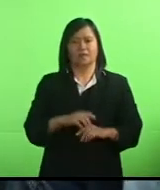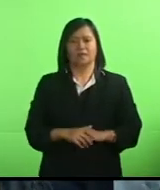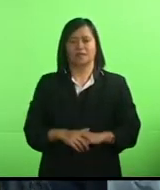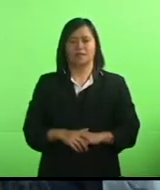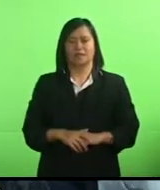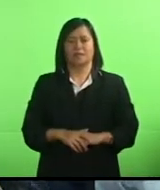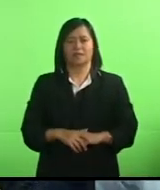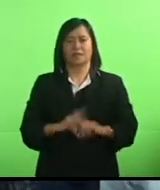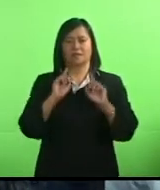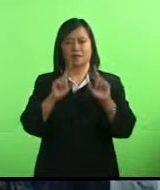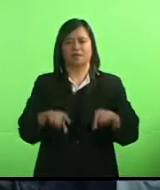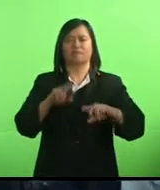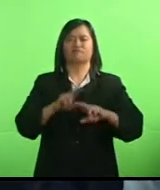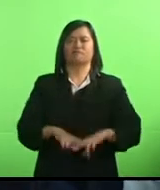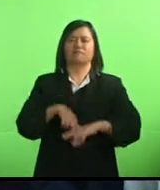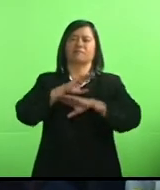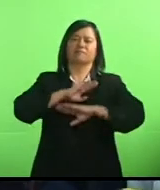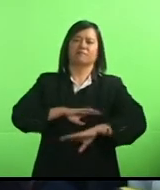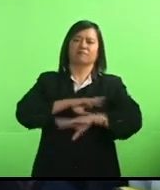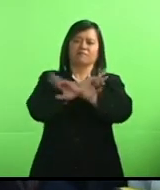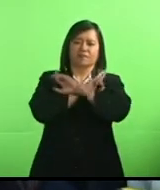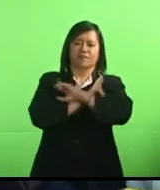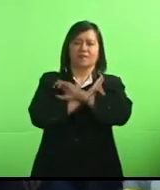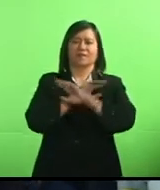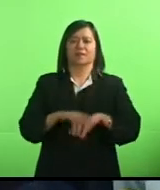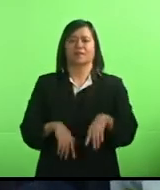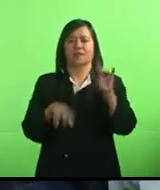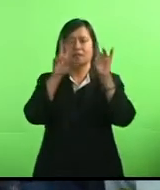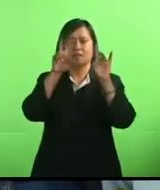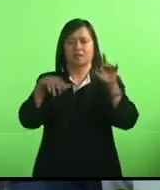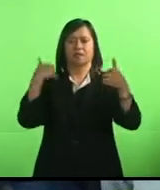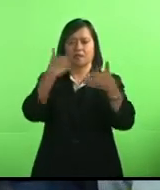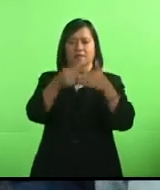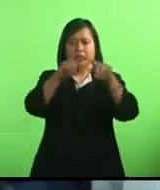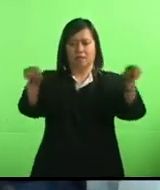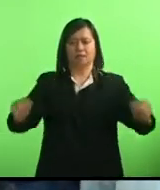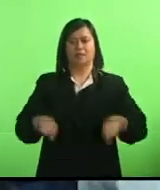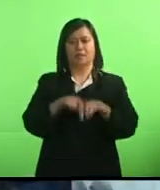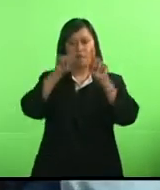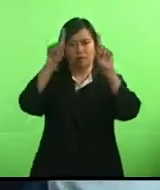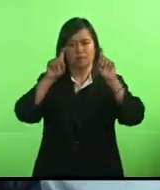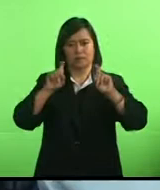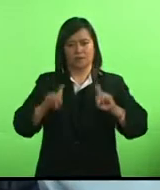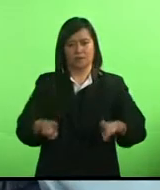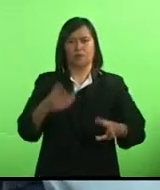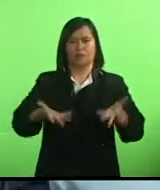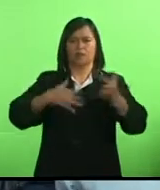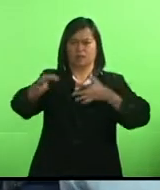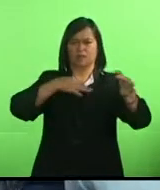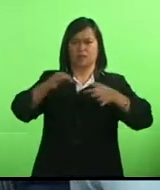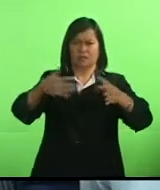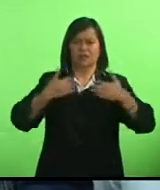Be confident, relaxed, cool, you know. 8:30, be there. And they might do an earlier briefing, who knows.